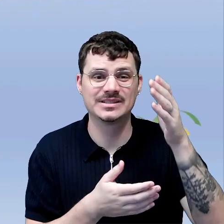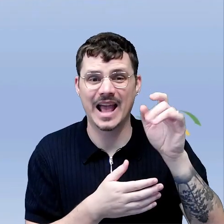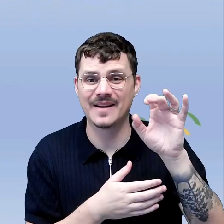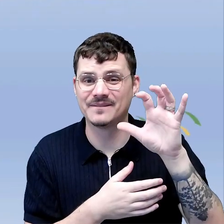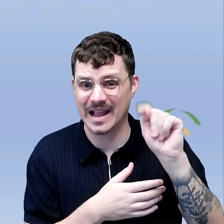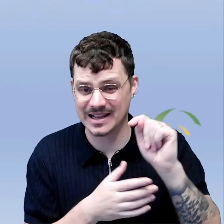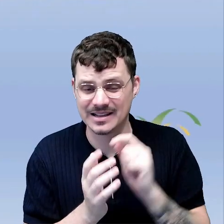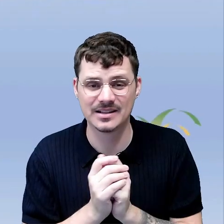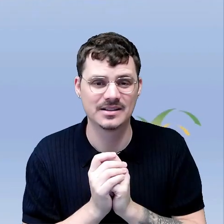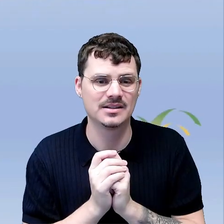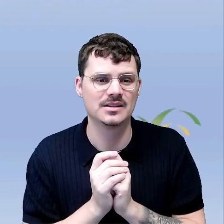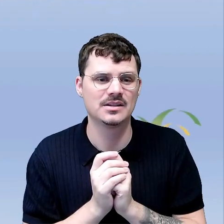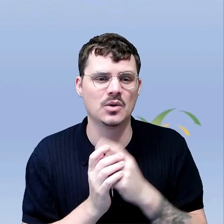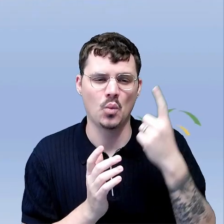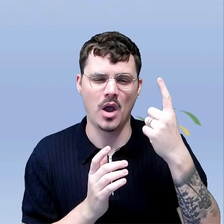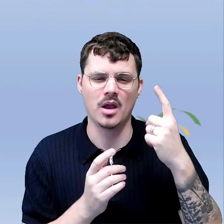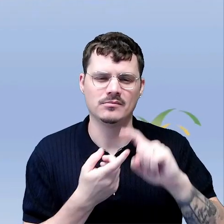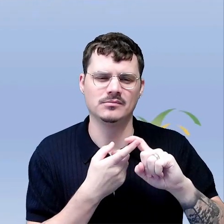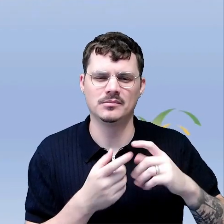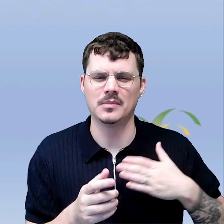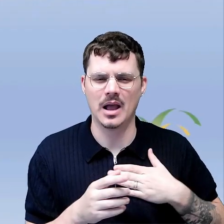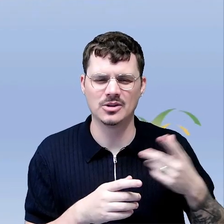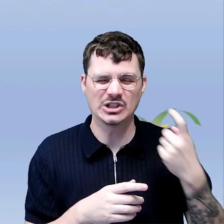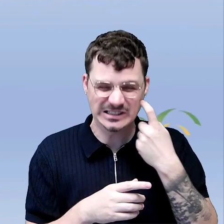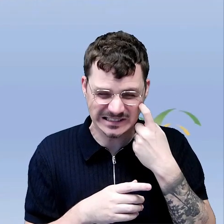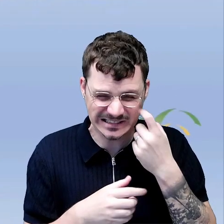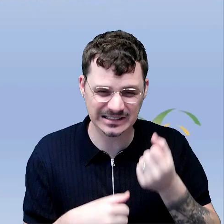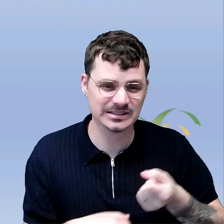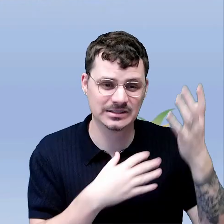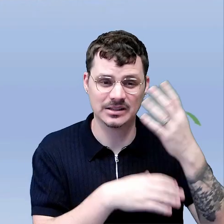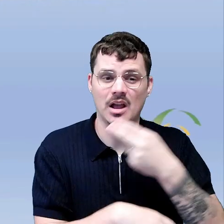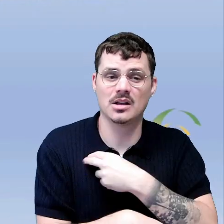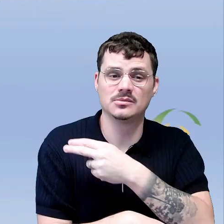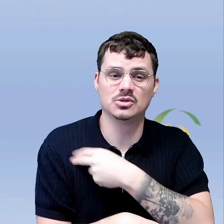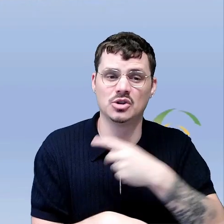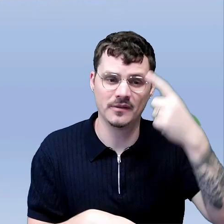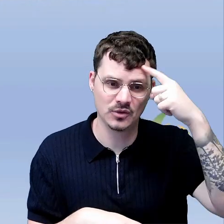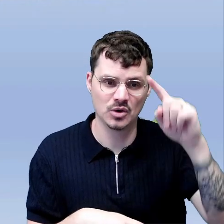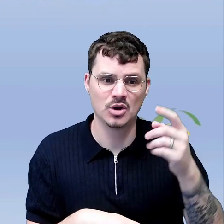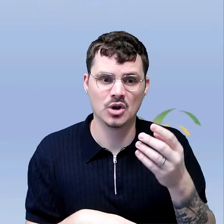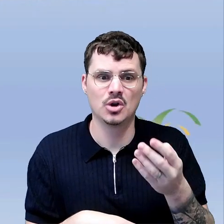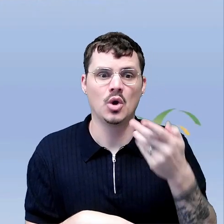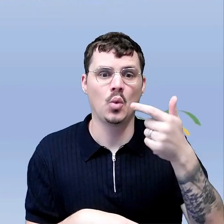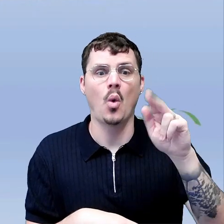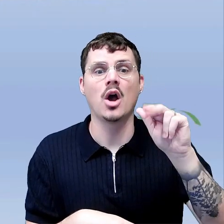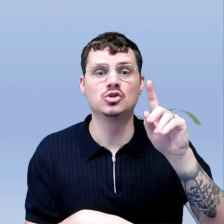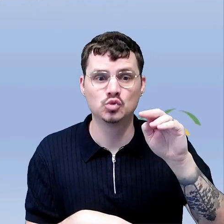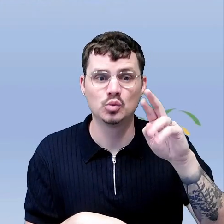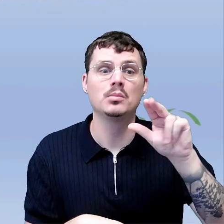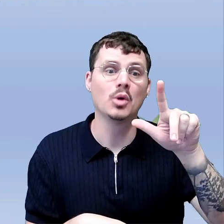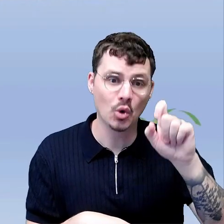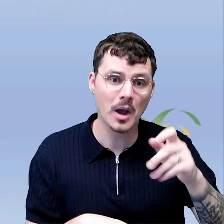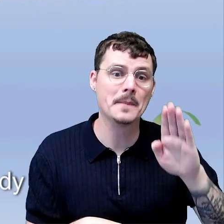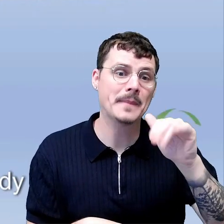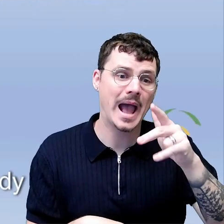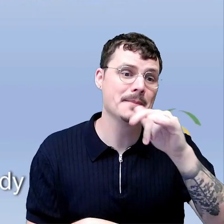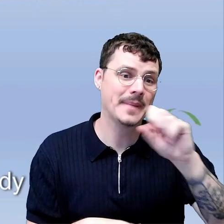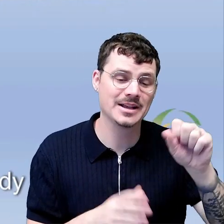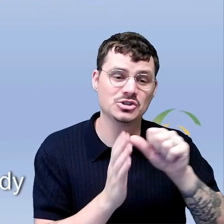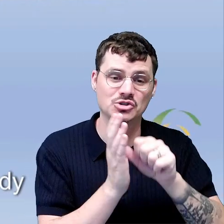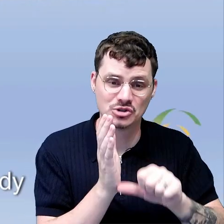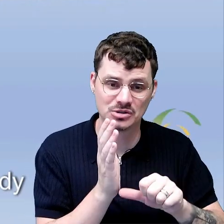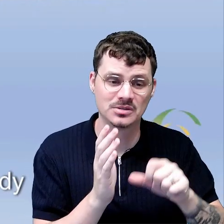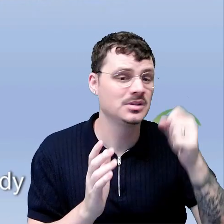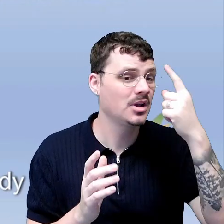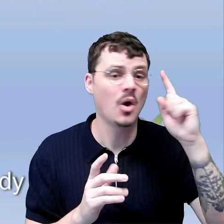effects. A buddy of mine was just in the hospital for quadruple bypass surgery. The only